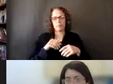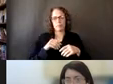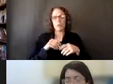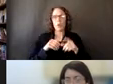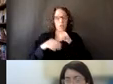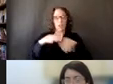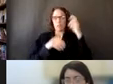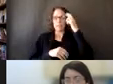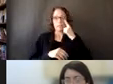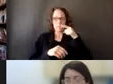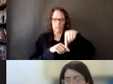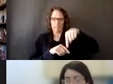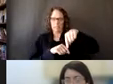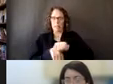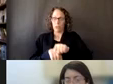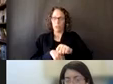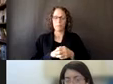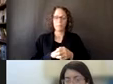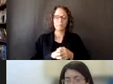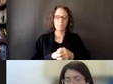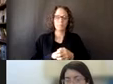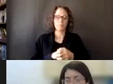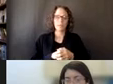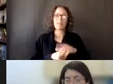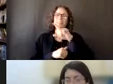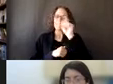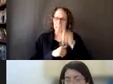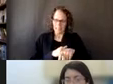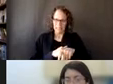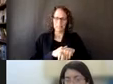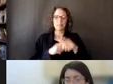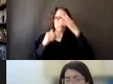slavery. And they decided, you know, Texas became,